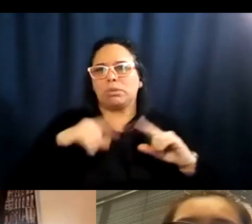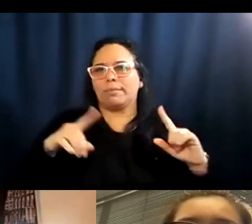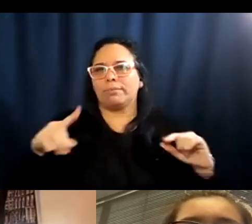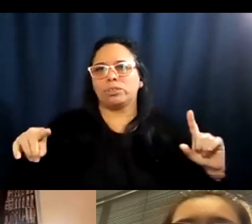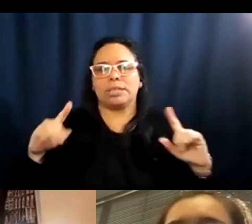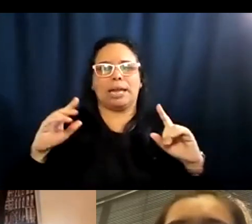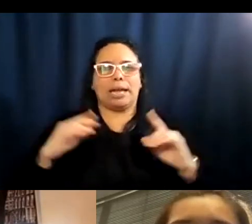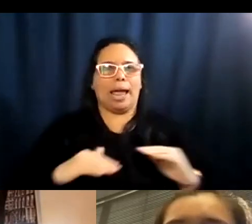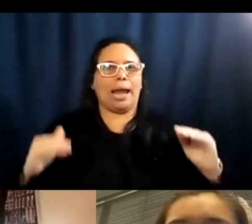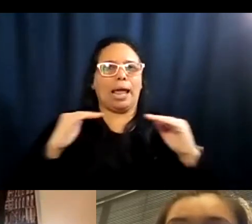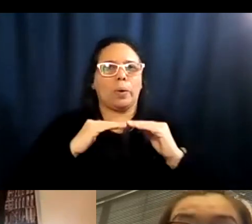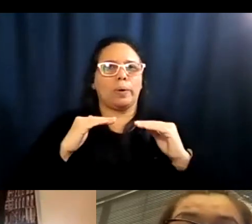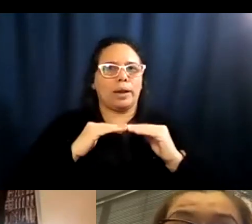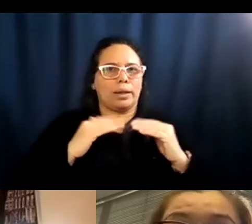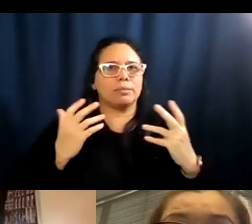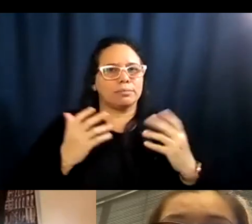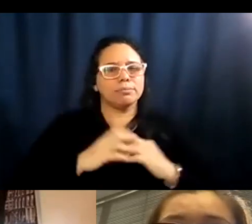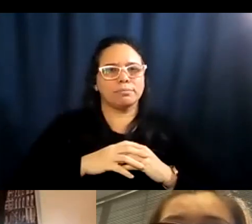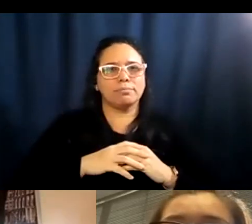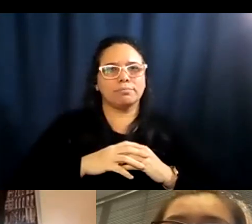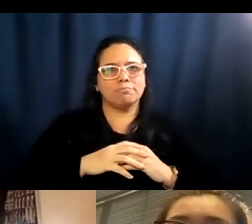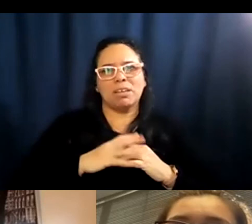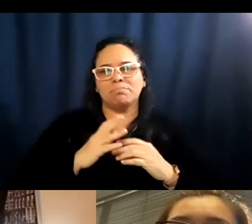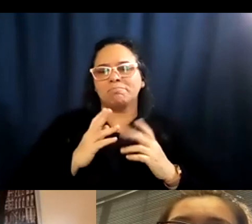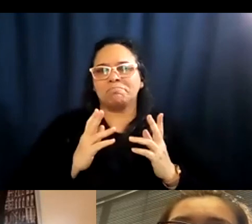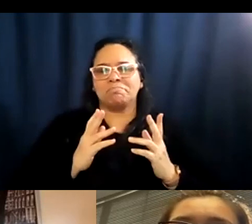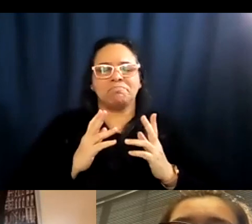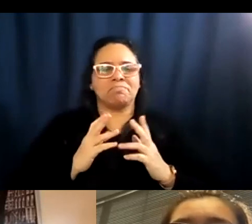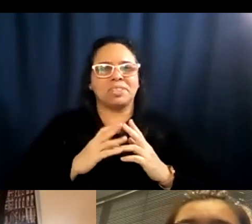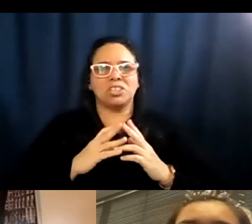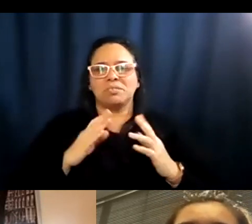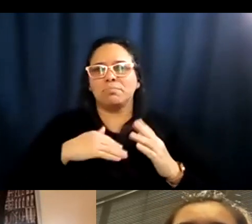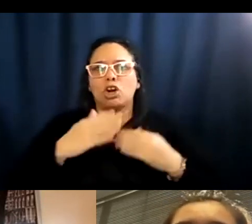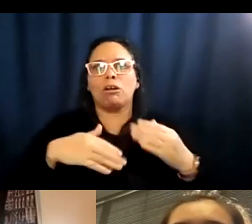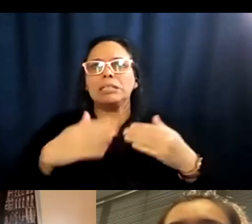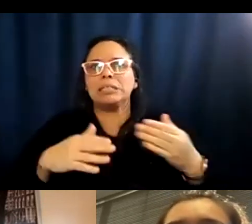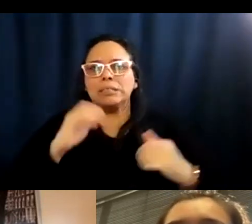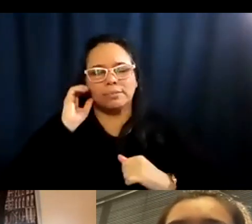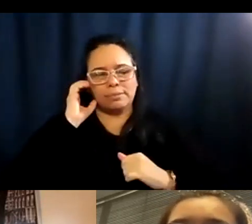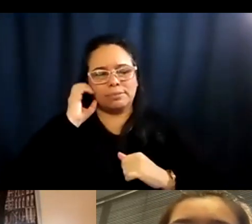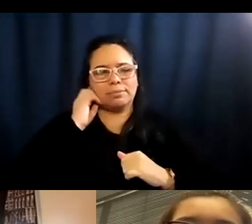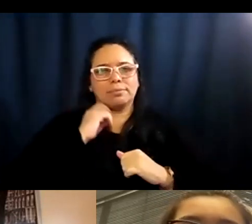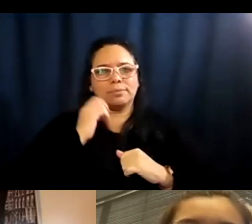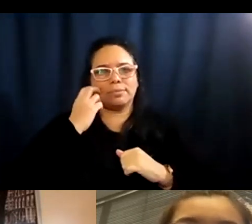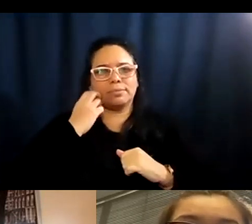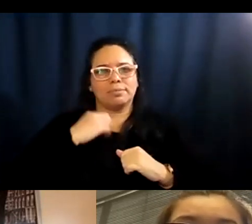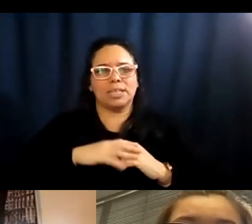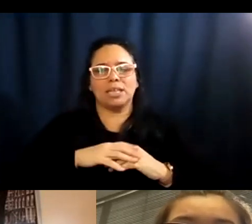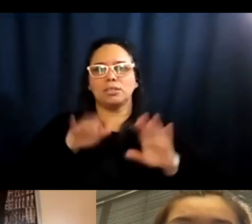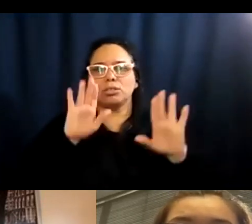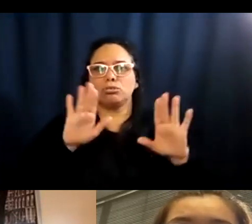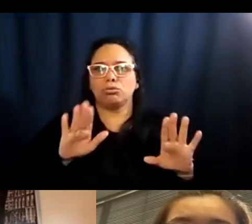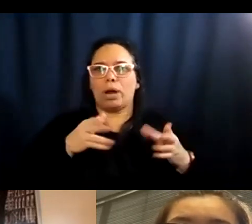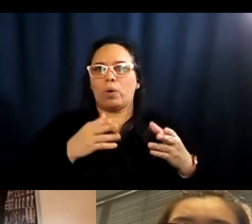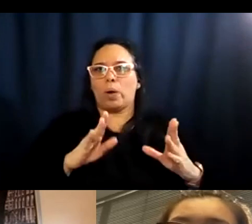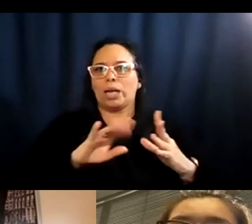and all these, you know, just being progressive in the, and like a really great way that we can start that is by